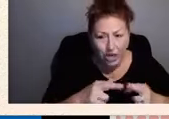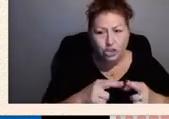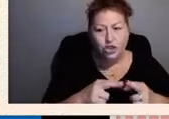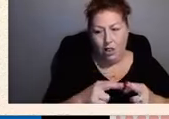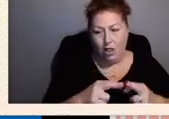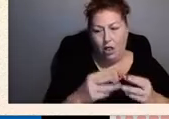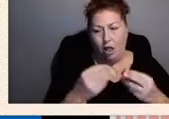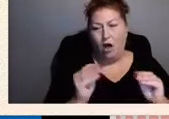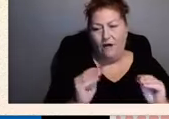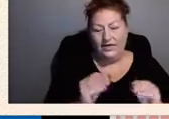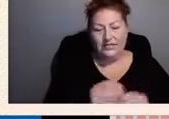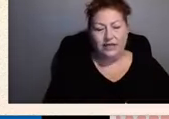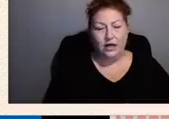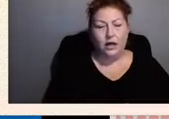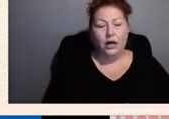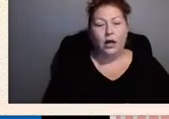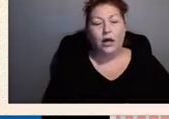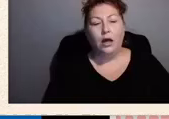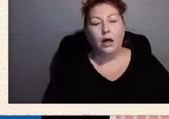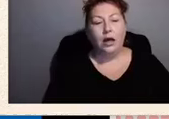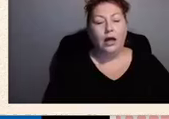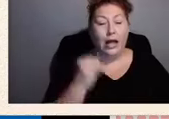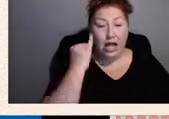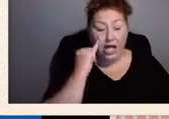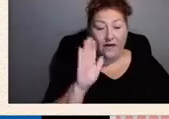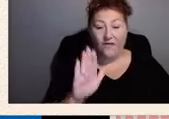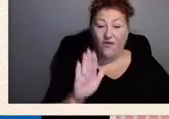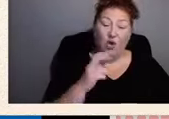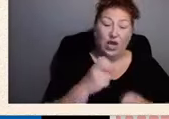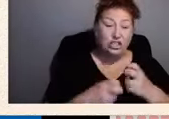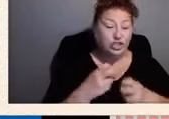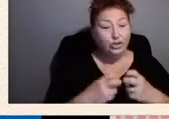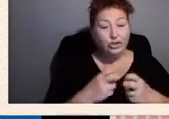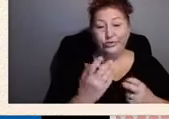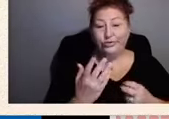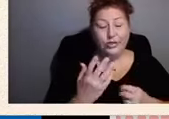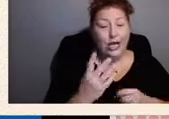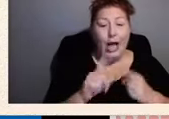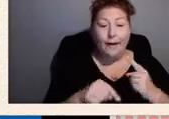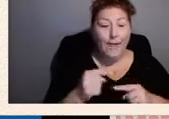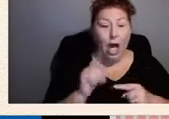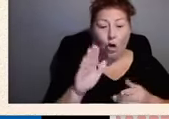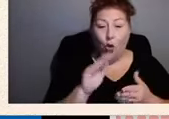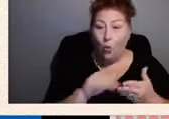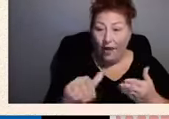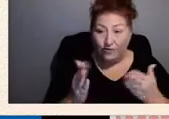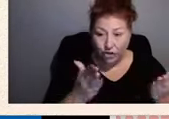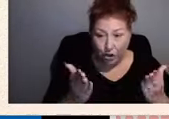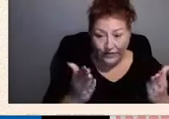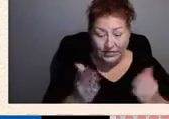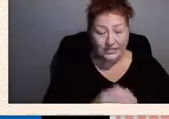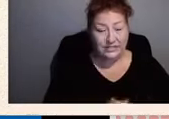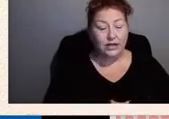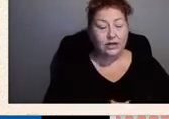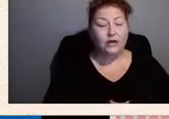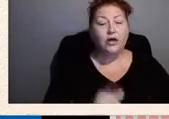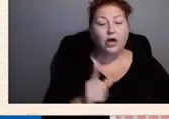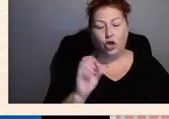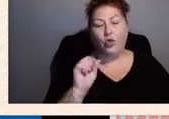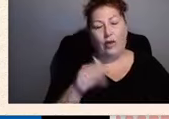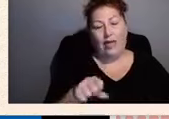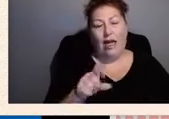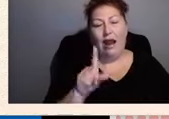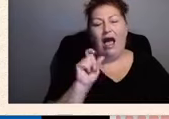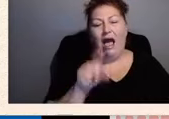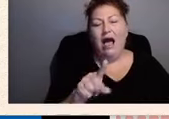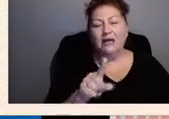If your issue is about your waiver services, you can ask to speak